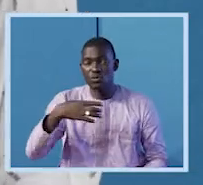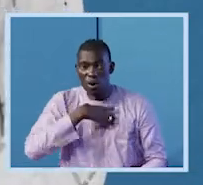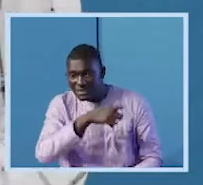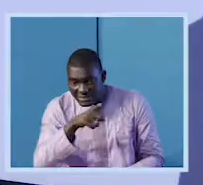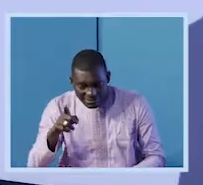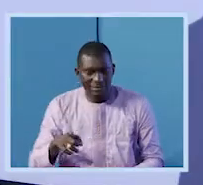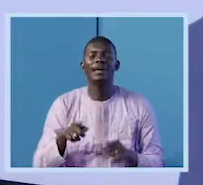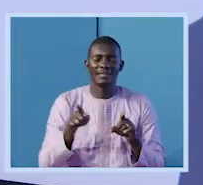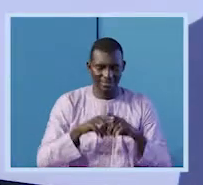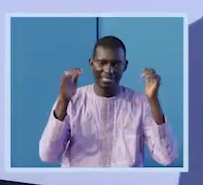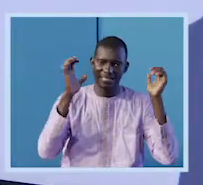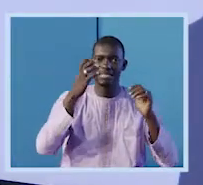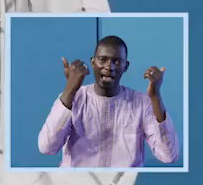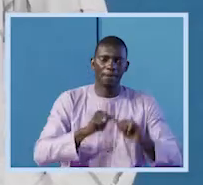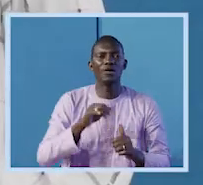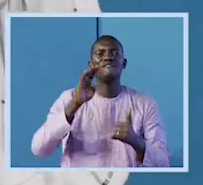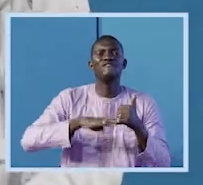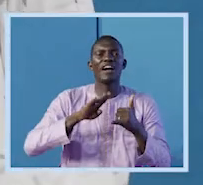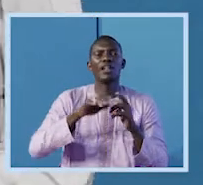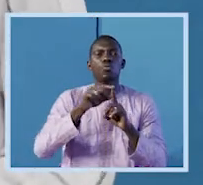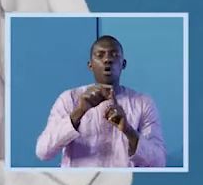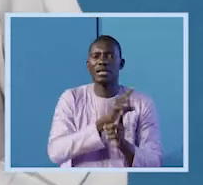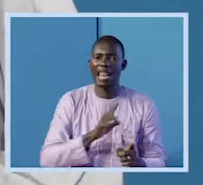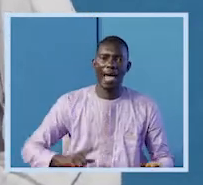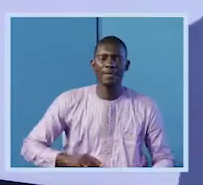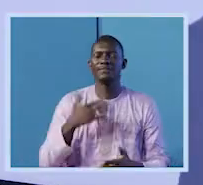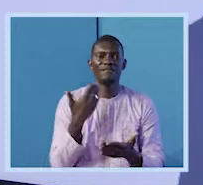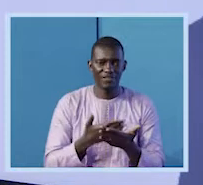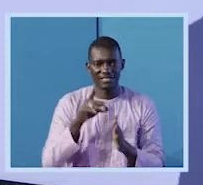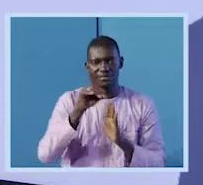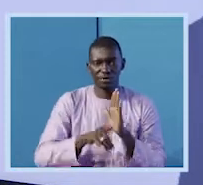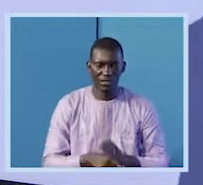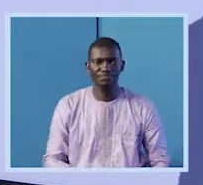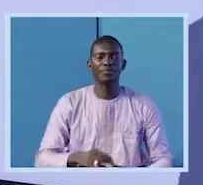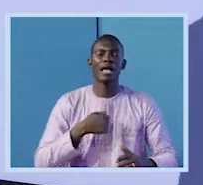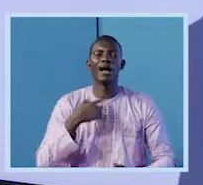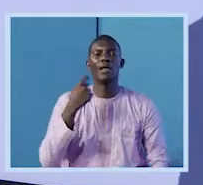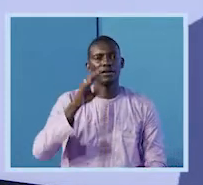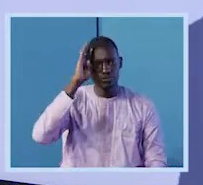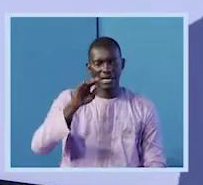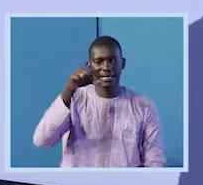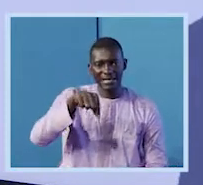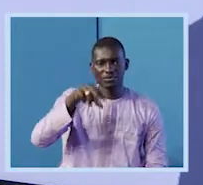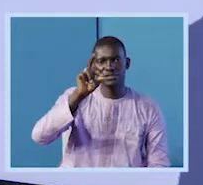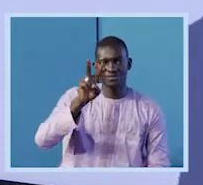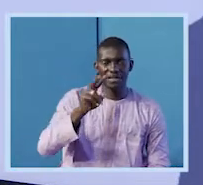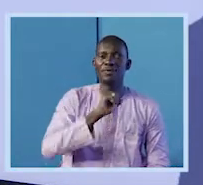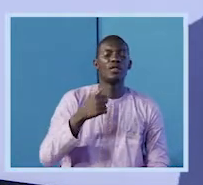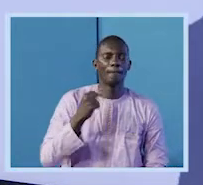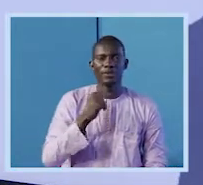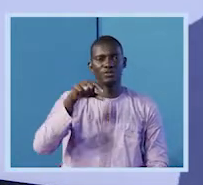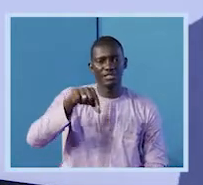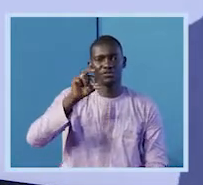will happen. So you can just give us your final words quickly, and we will get to wrap this up. Thank you very much. I would like to thank QTV for being inclusive because QTV has